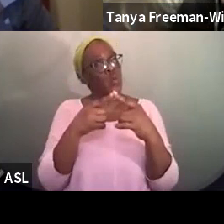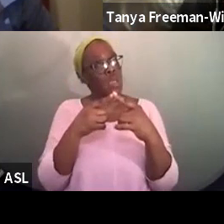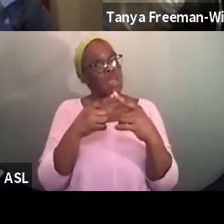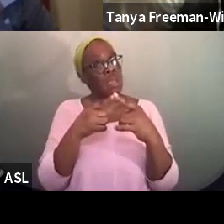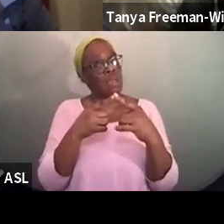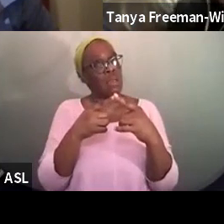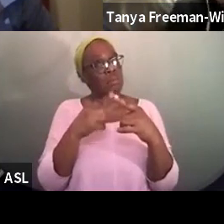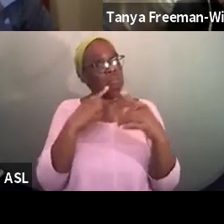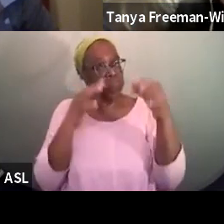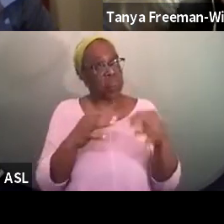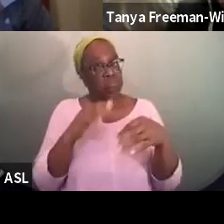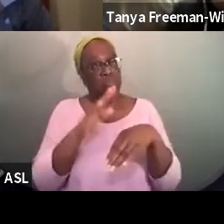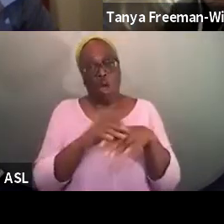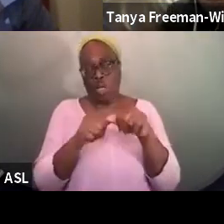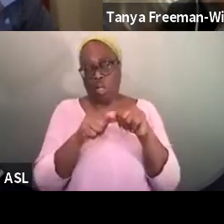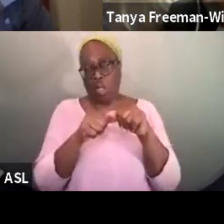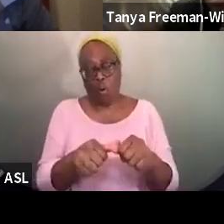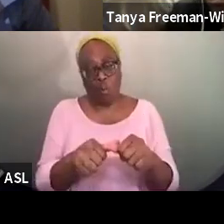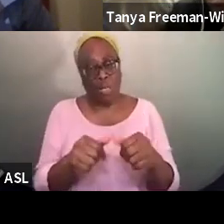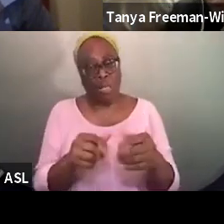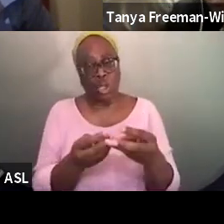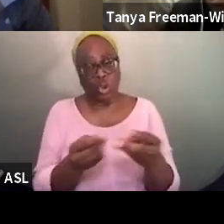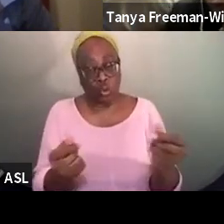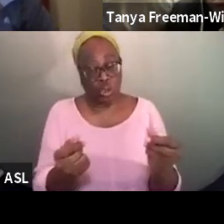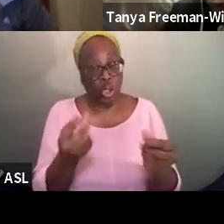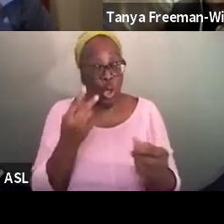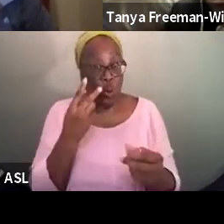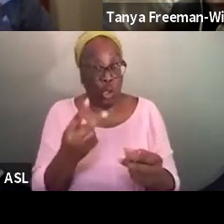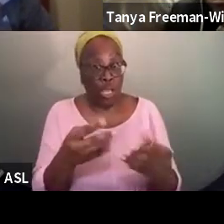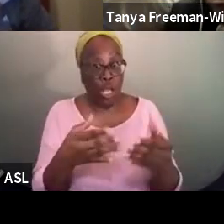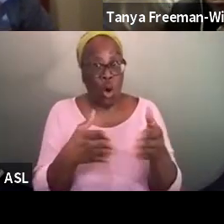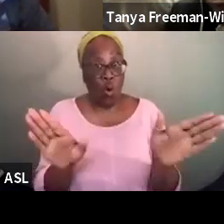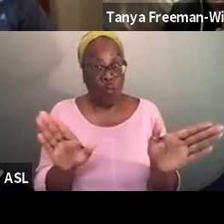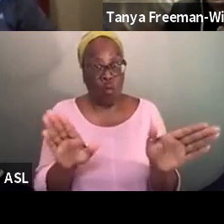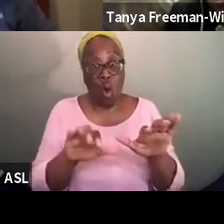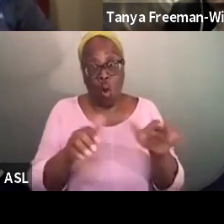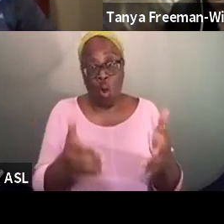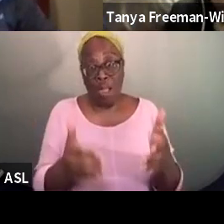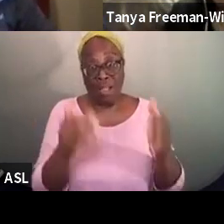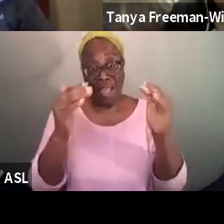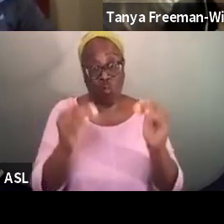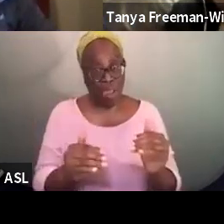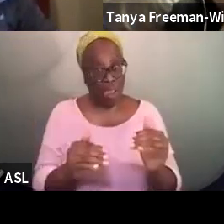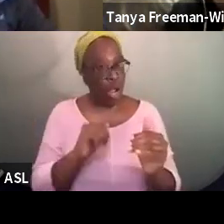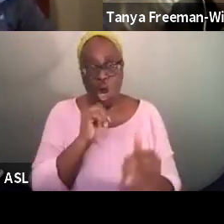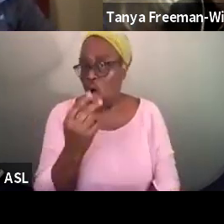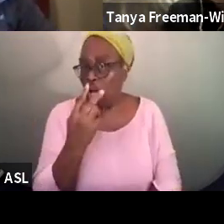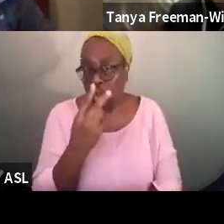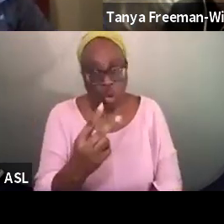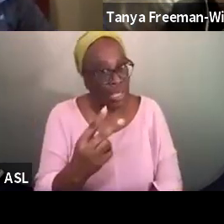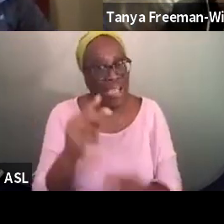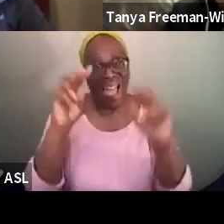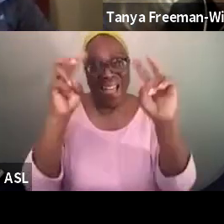overall class rank coming out of the 5th grade. So not looking at subjects, not looking at anything other